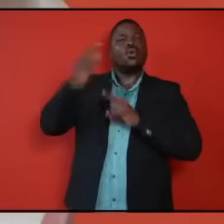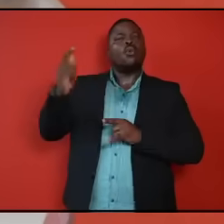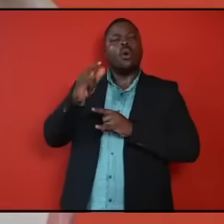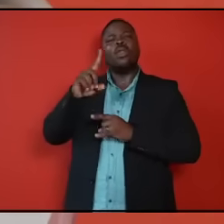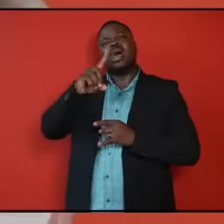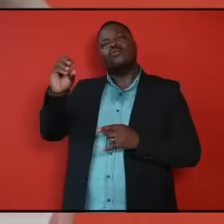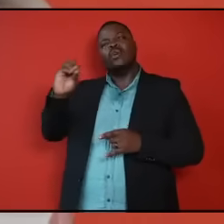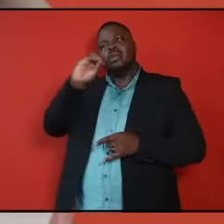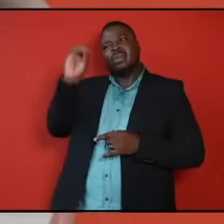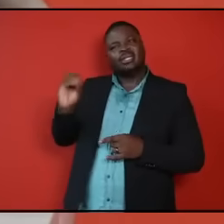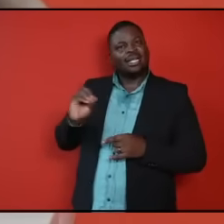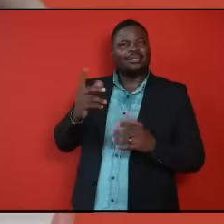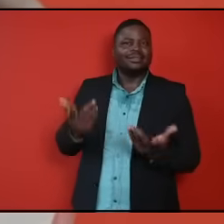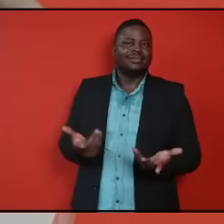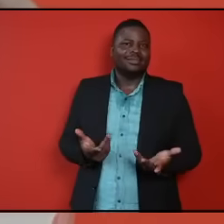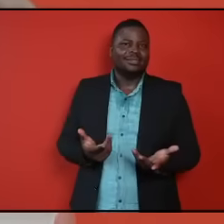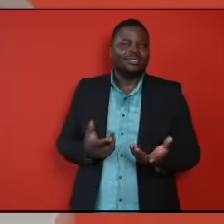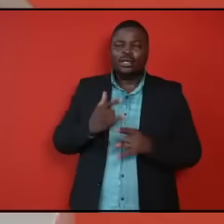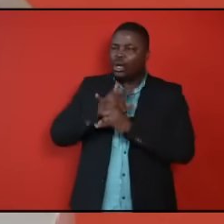Nothing at all.